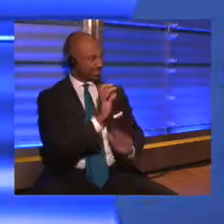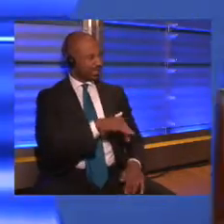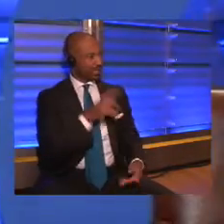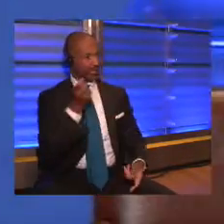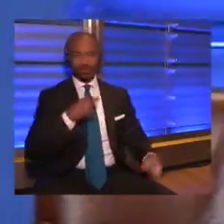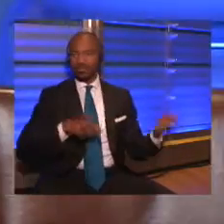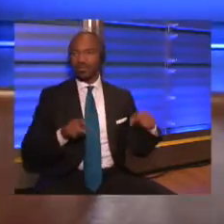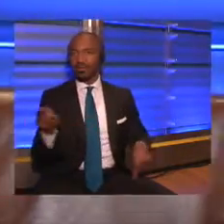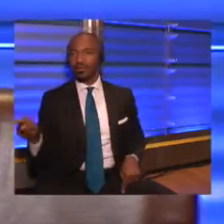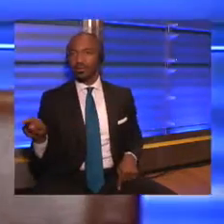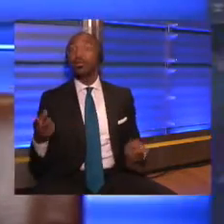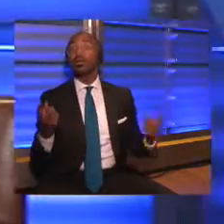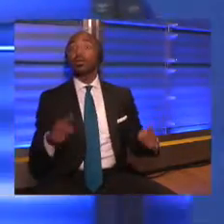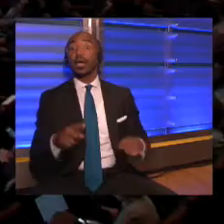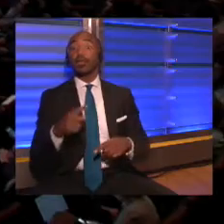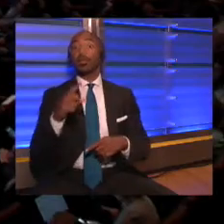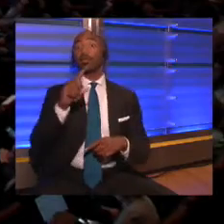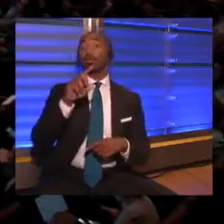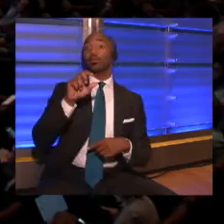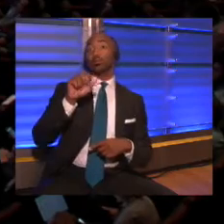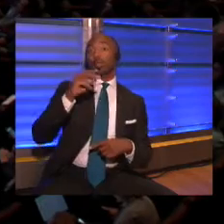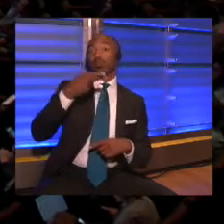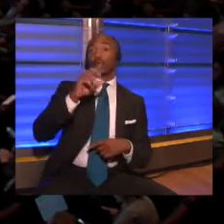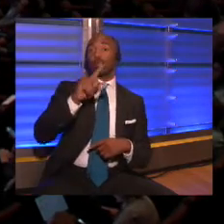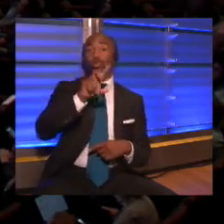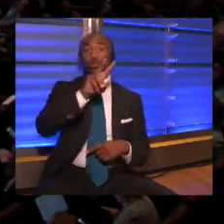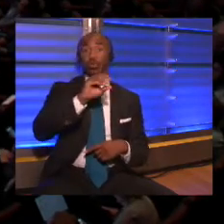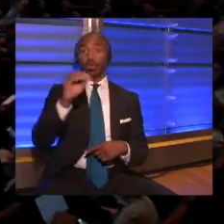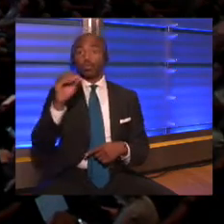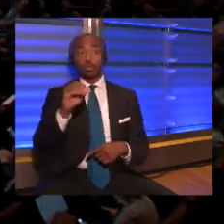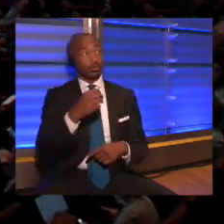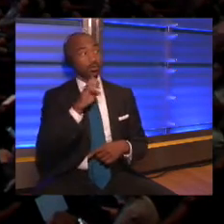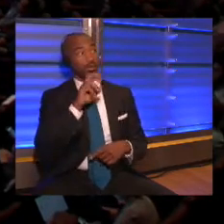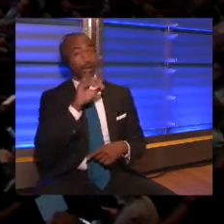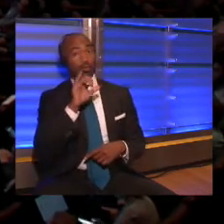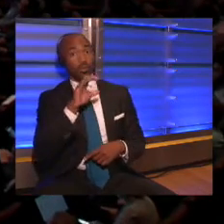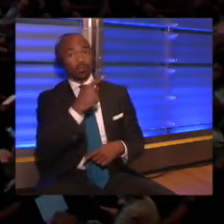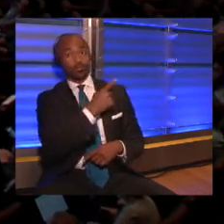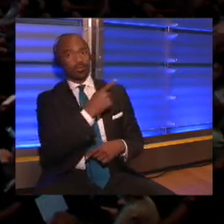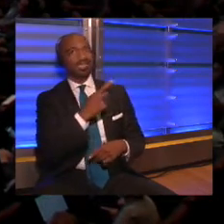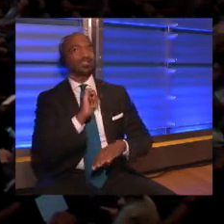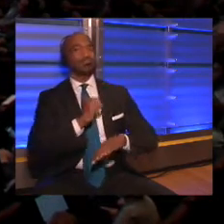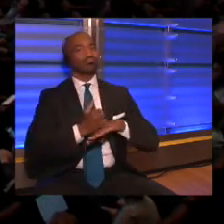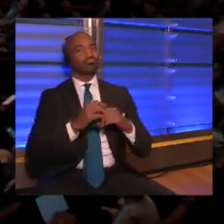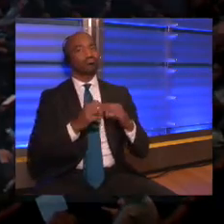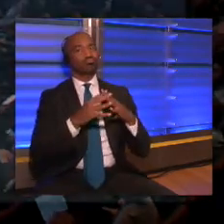of 2000. This is Gary Erickson. He's the owner and founder of Cliff Bar & Company.